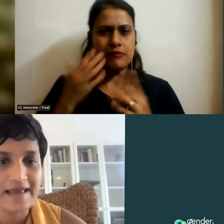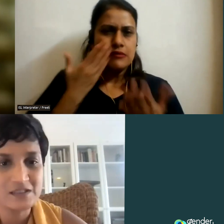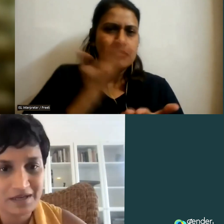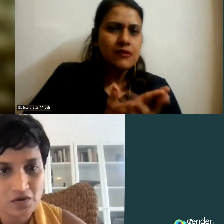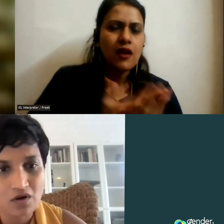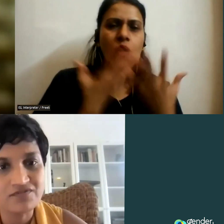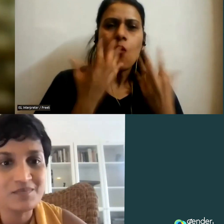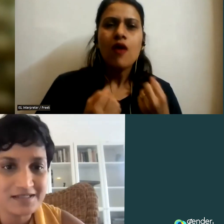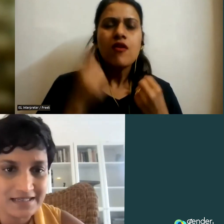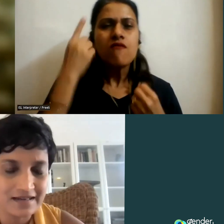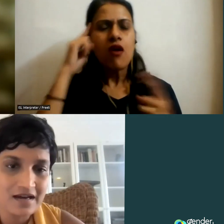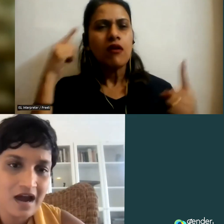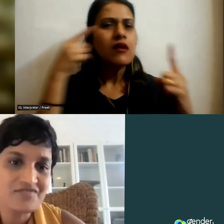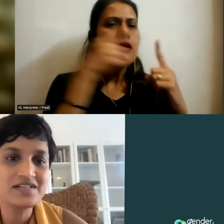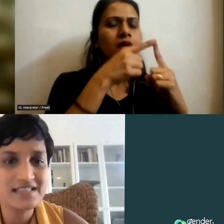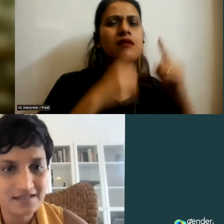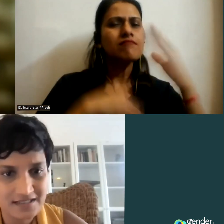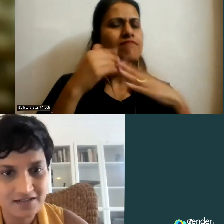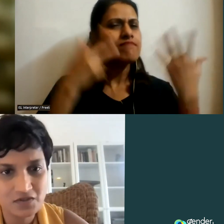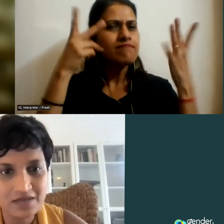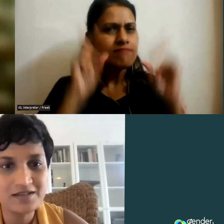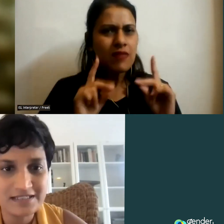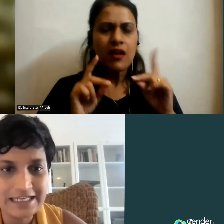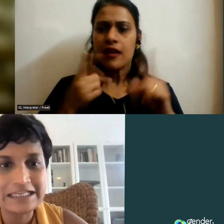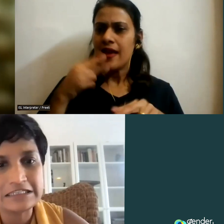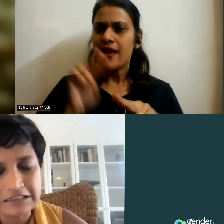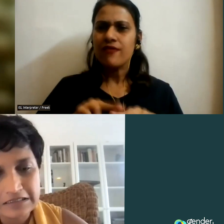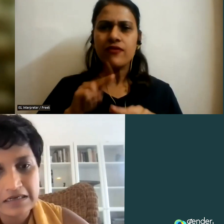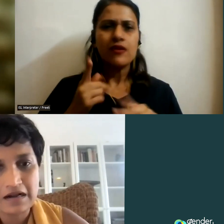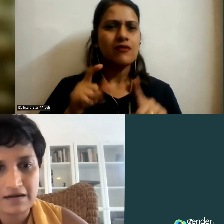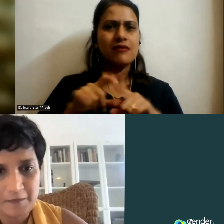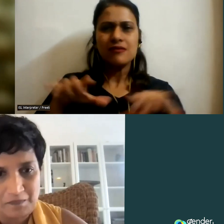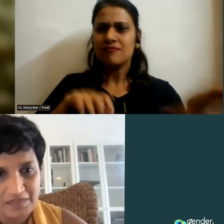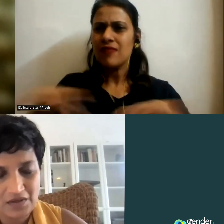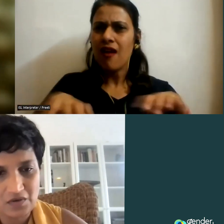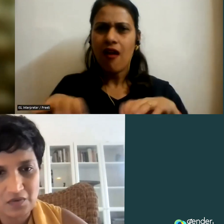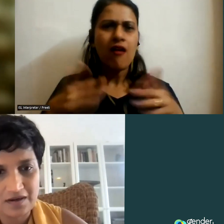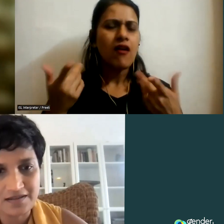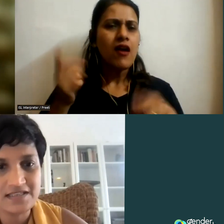also an aspect of rebuilding after disasters, or rebuilding in